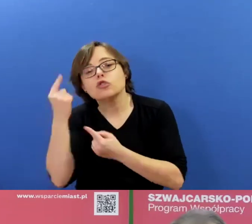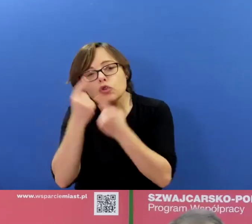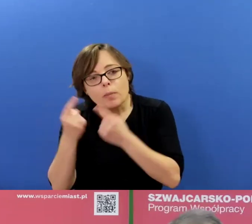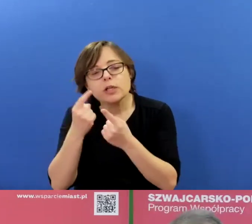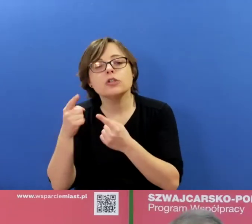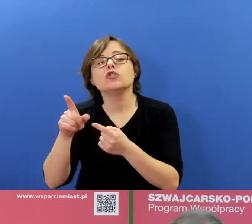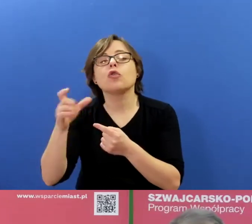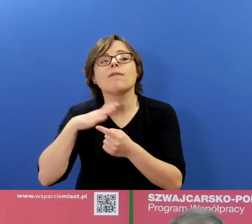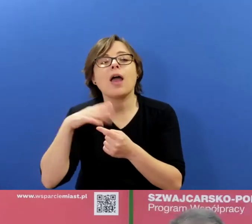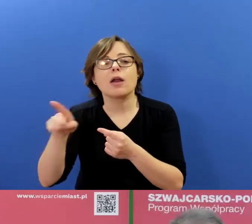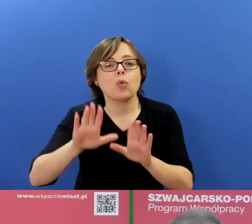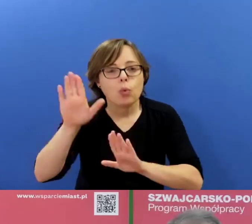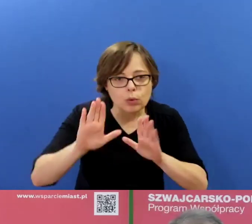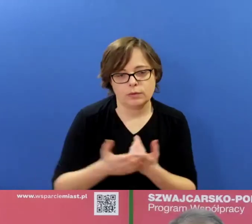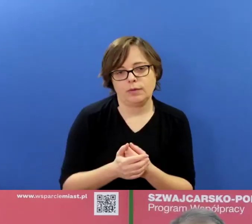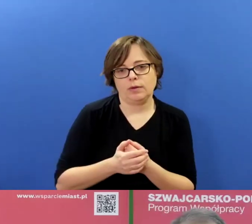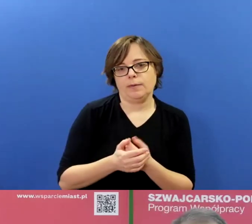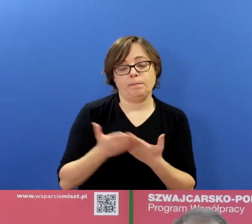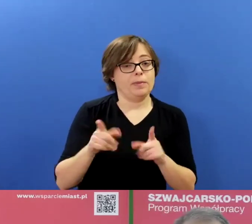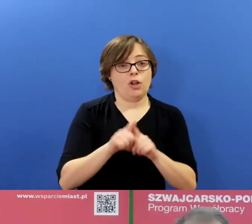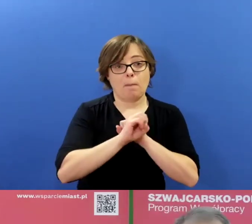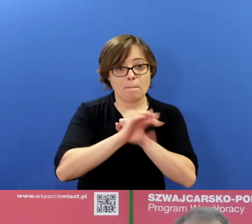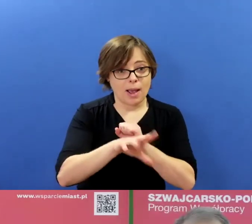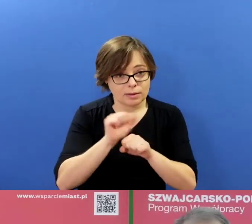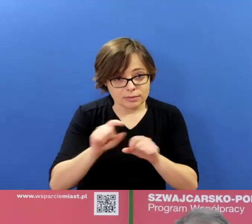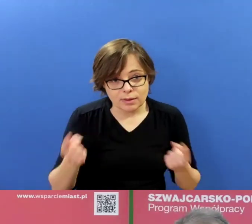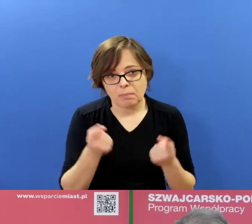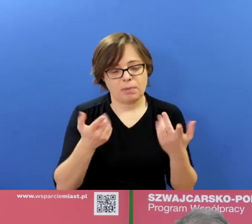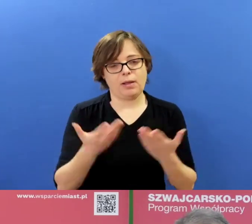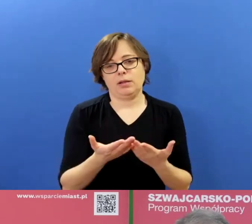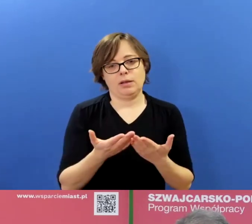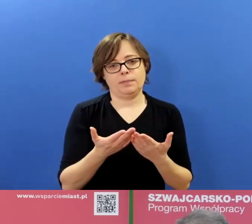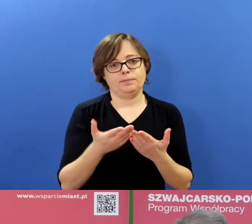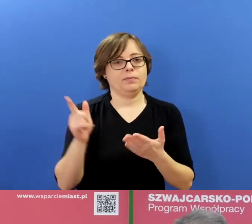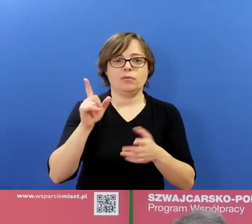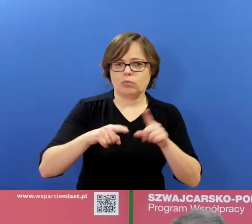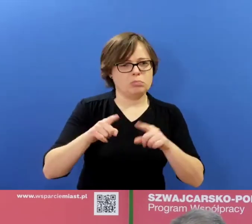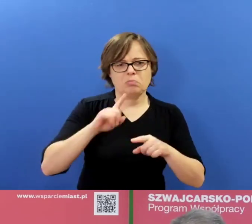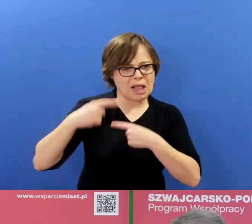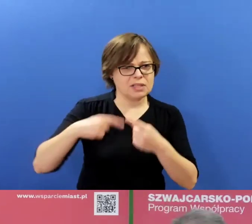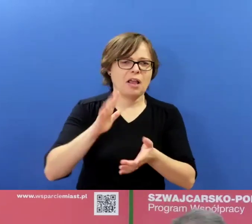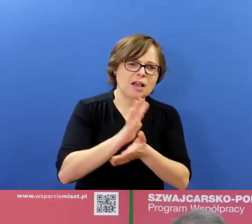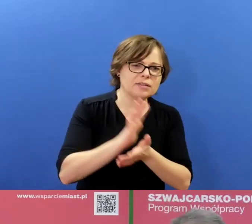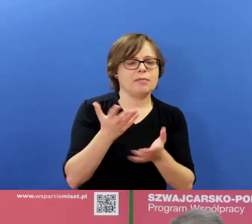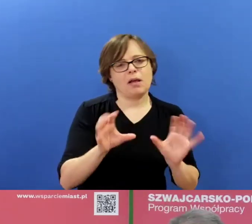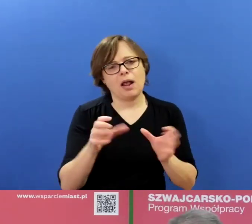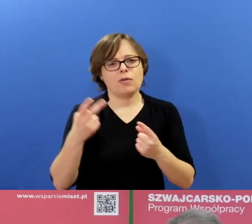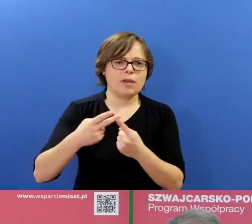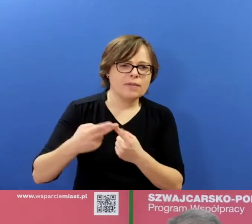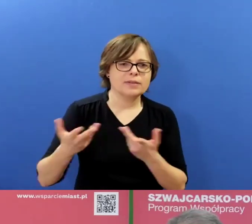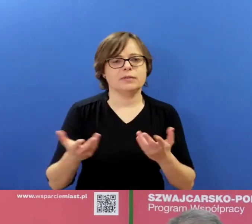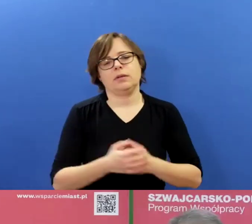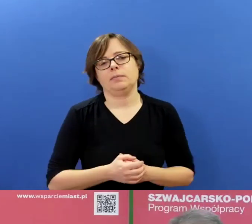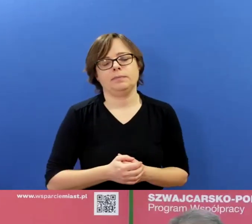There are media campaigns, the traditional ones, newspapers, radio, TV. At TV, for